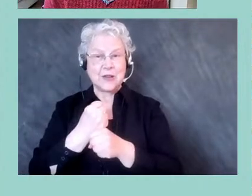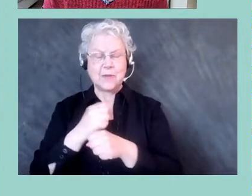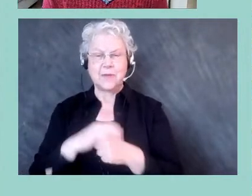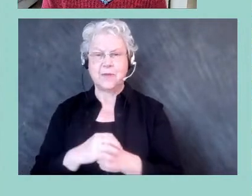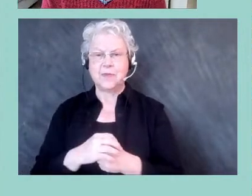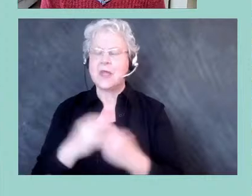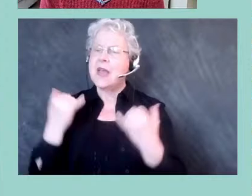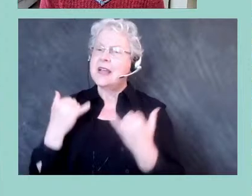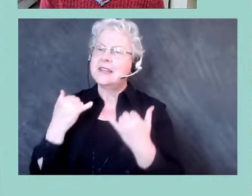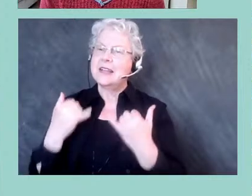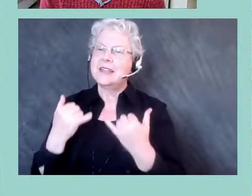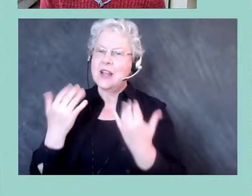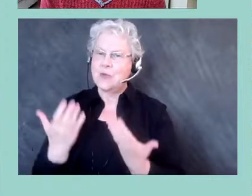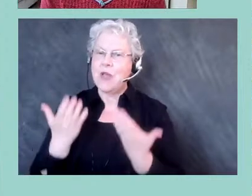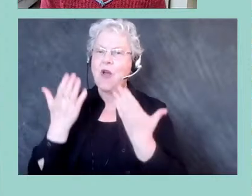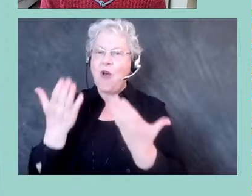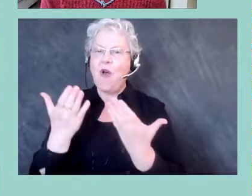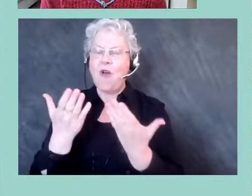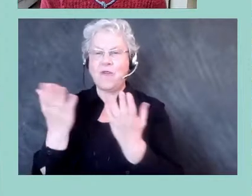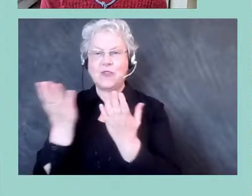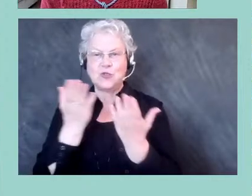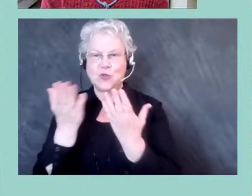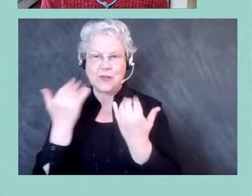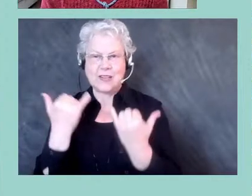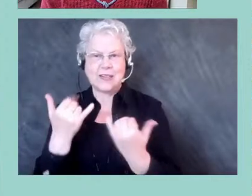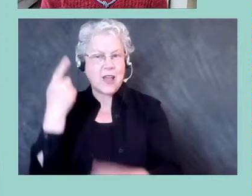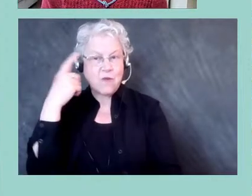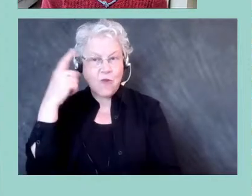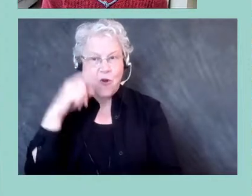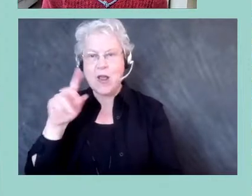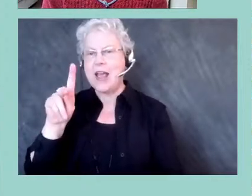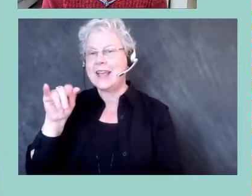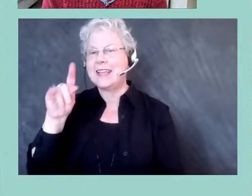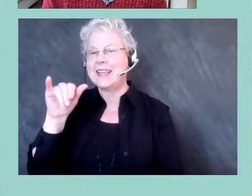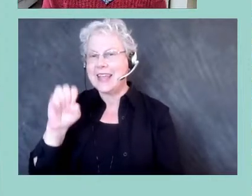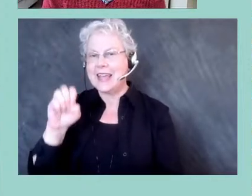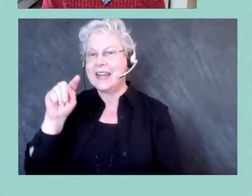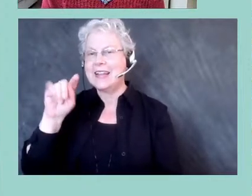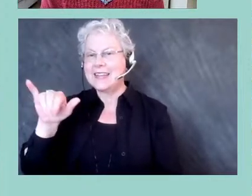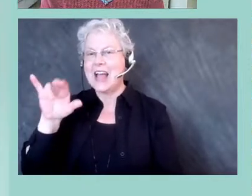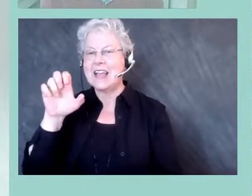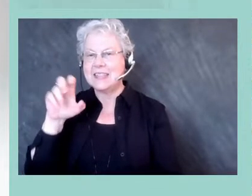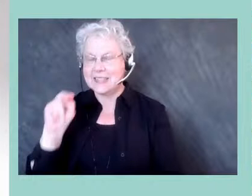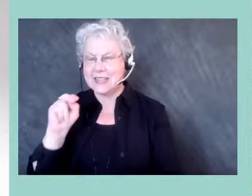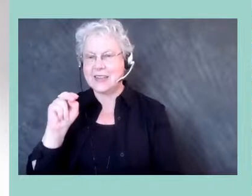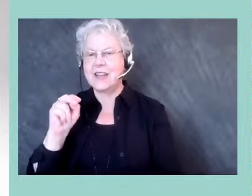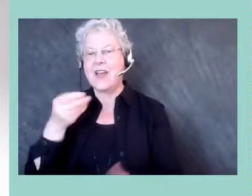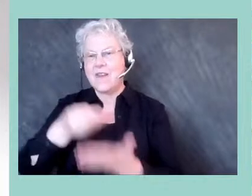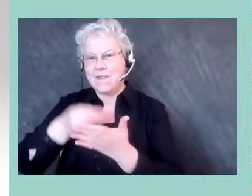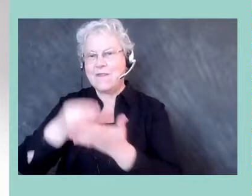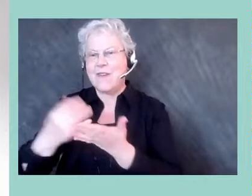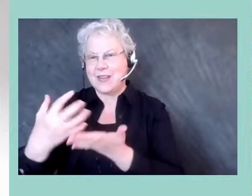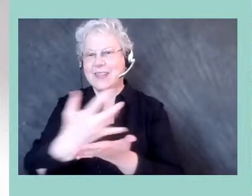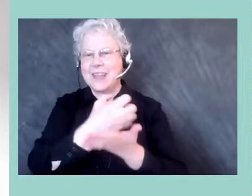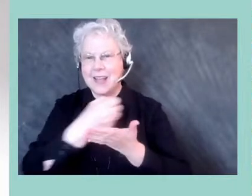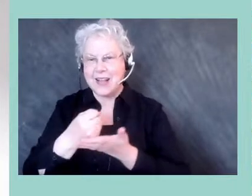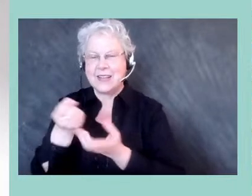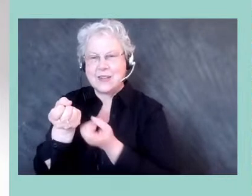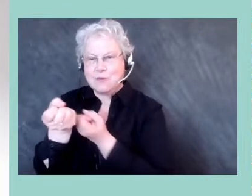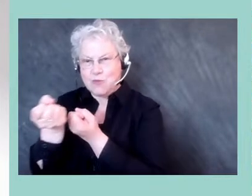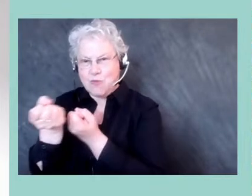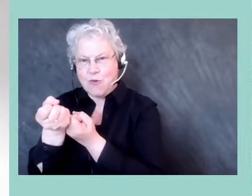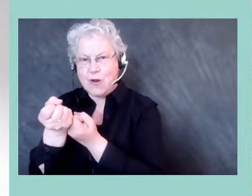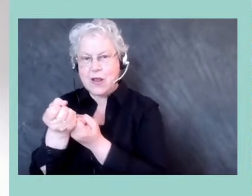is going to the Katie Tyson Fund. As you think about however much you're ready to give, know that you